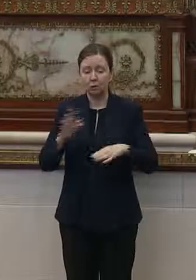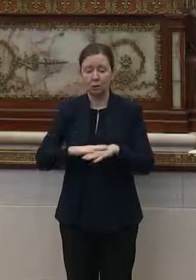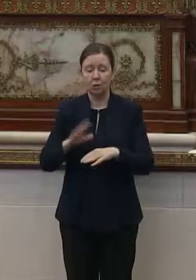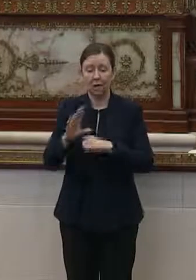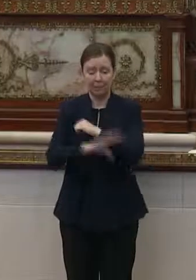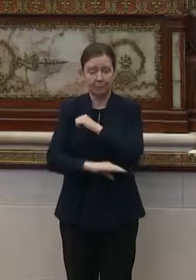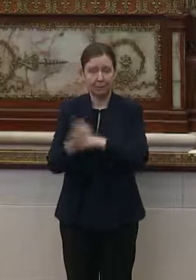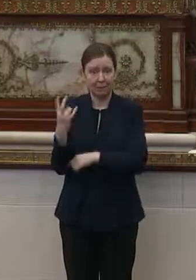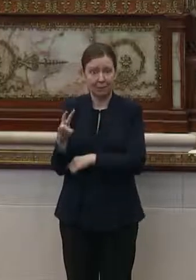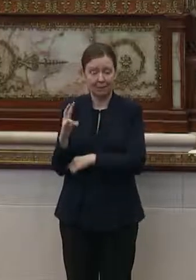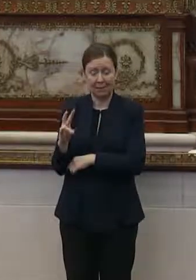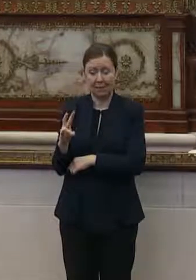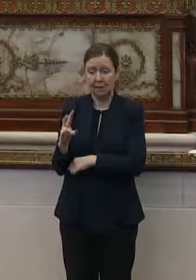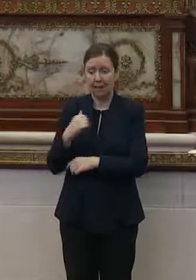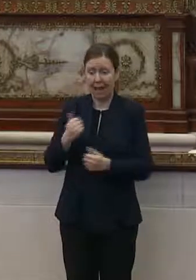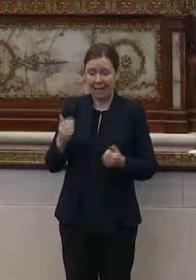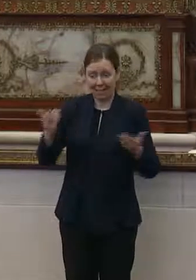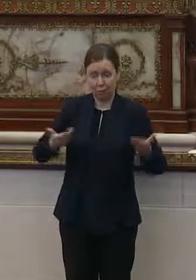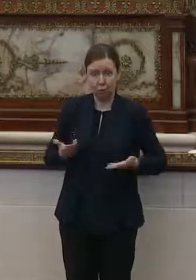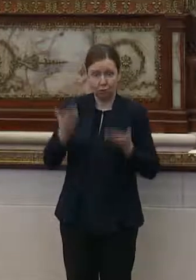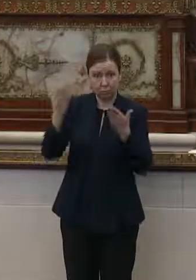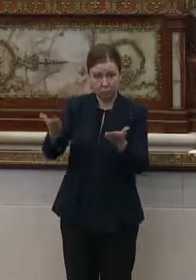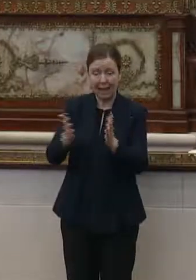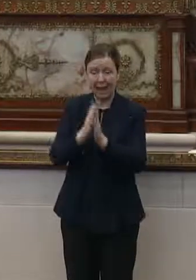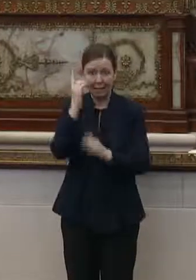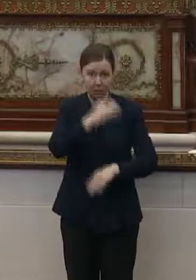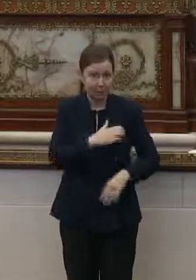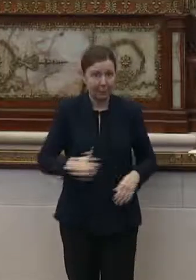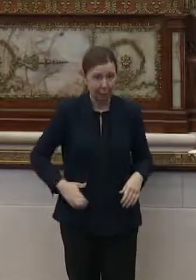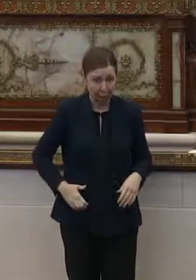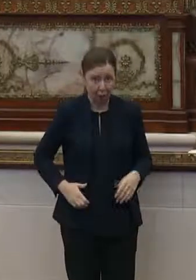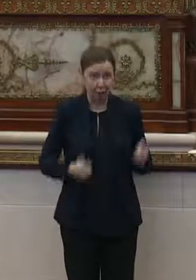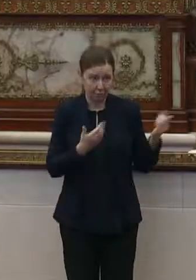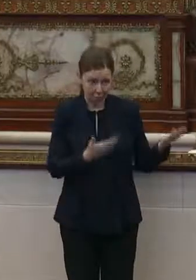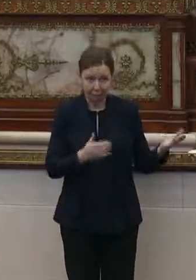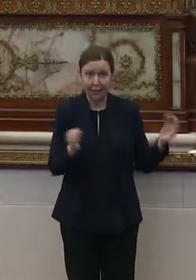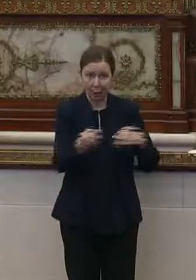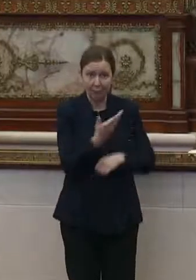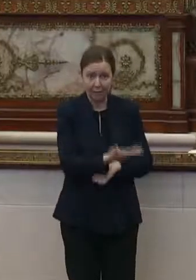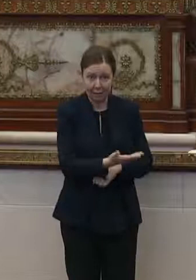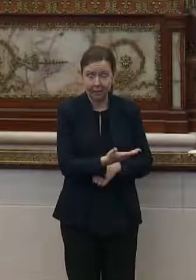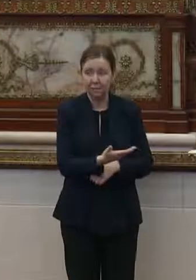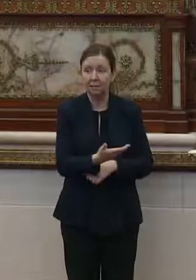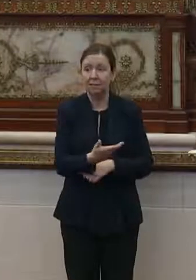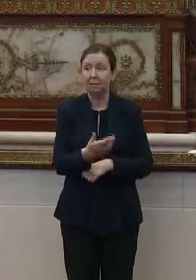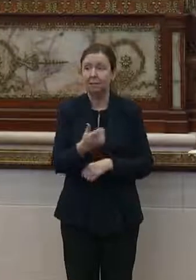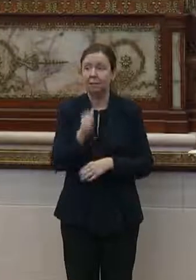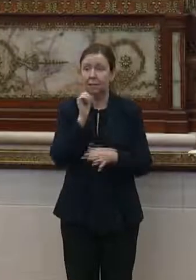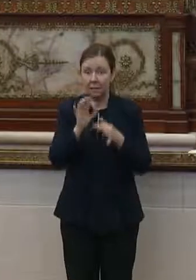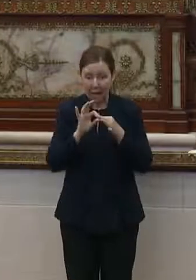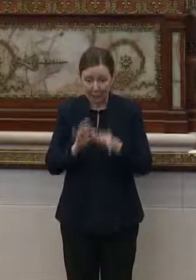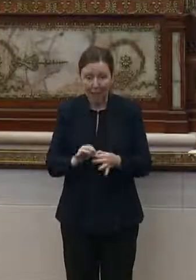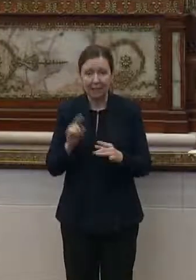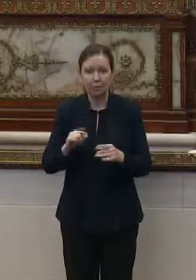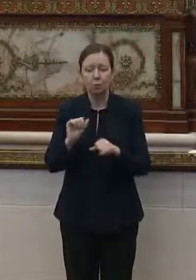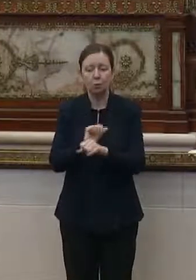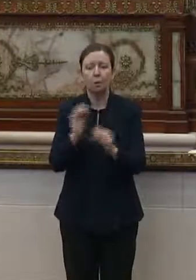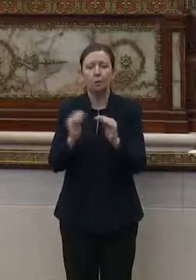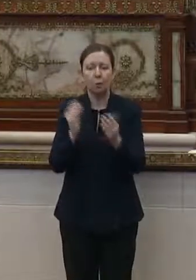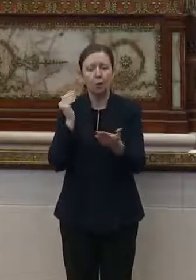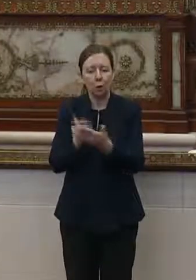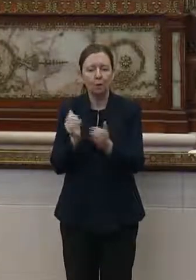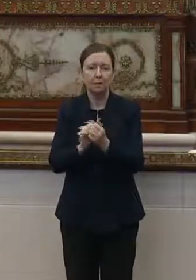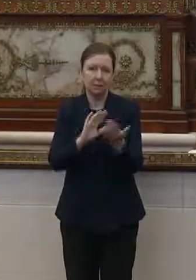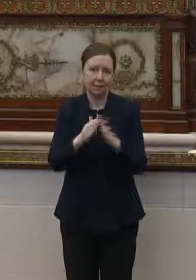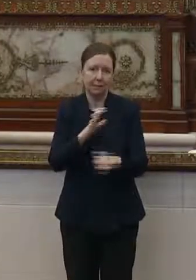September 17th a resolution calling on the mayor and the administration, non-binding, to work more closely with